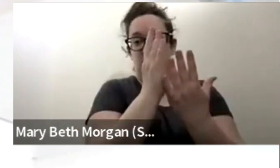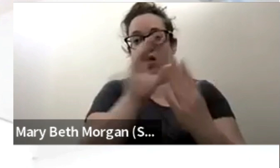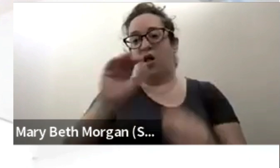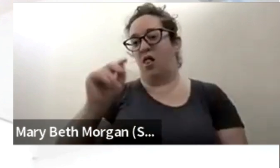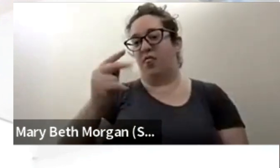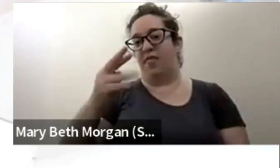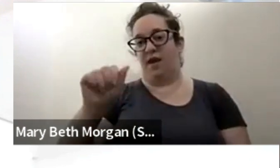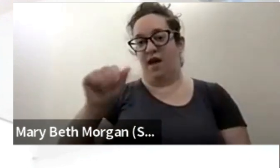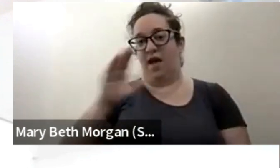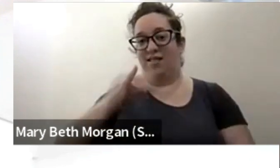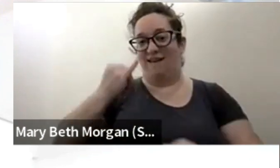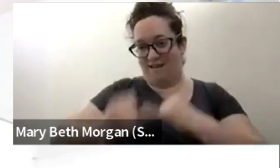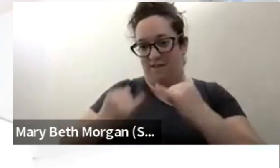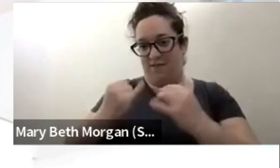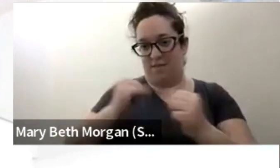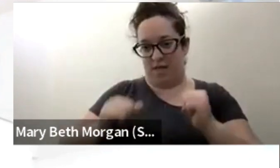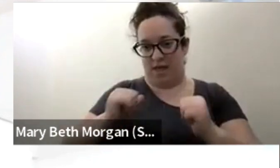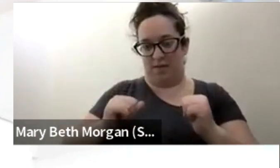of the play.